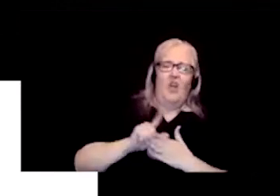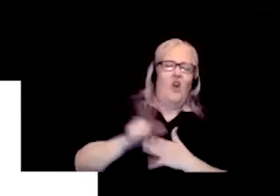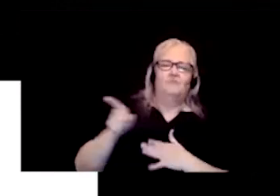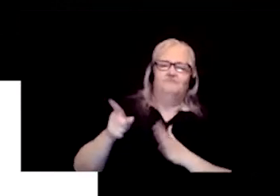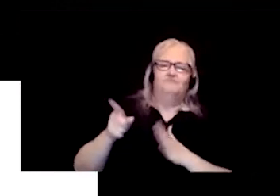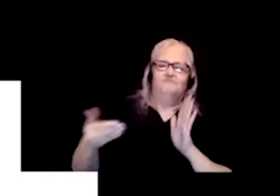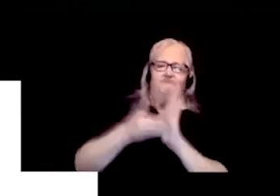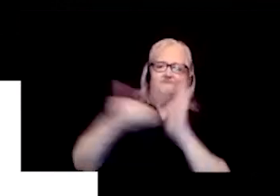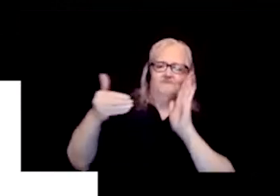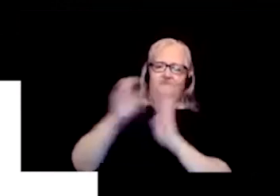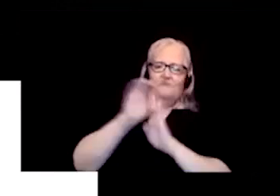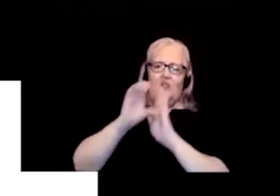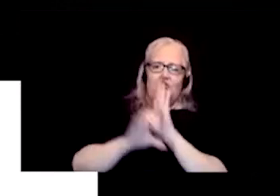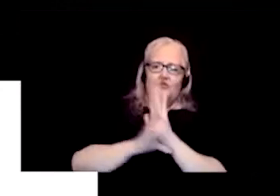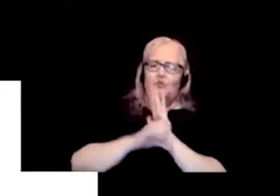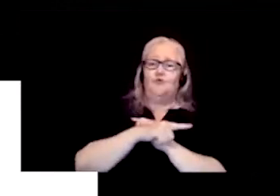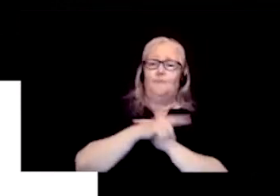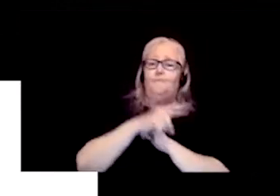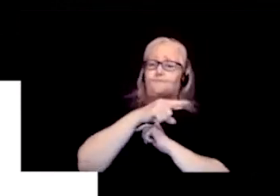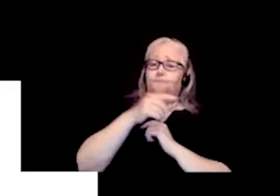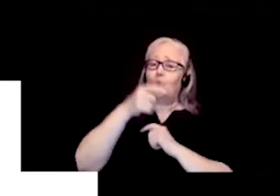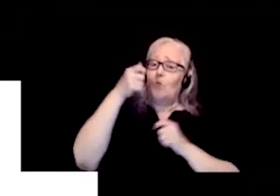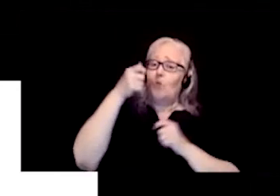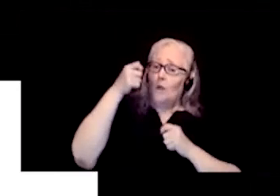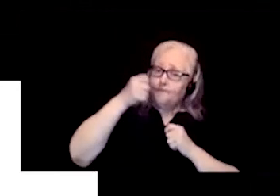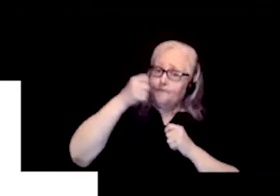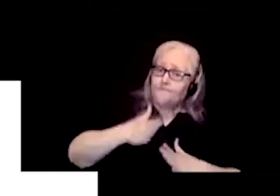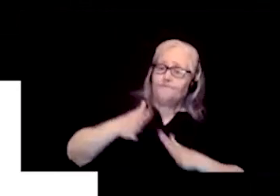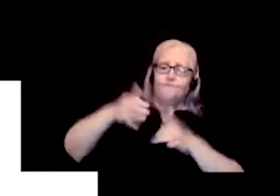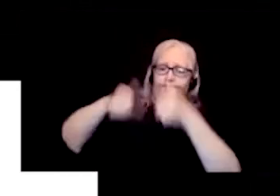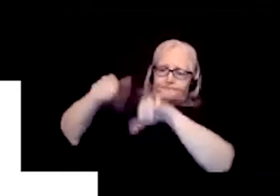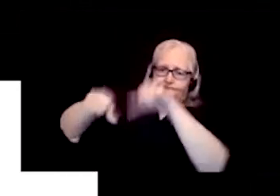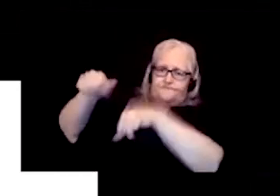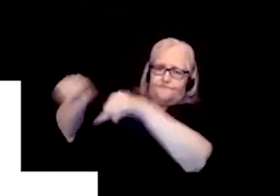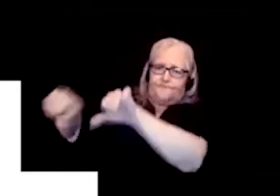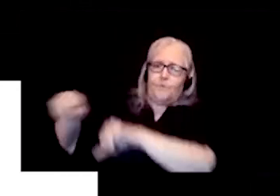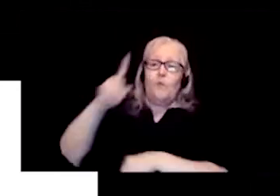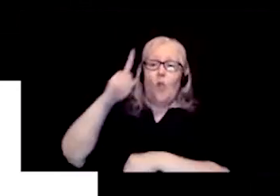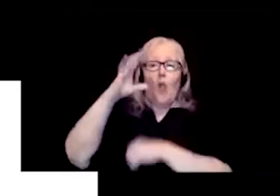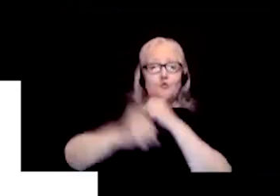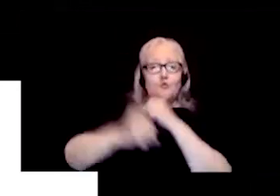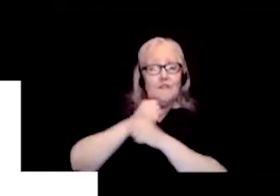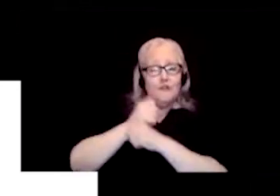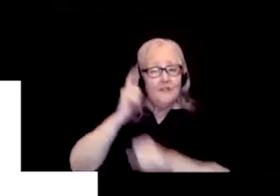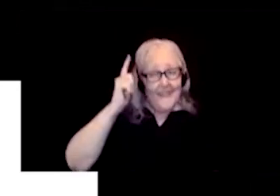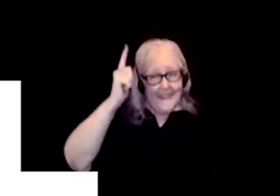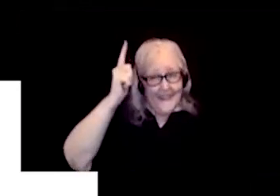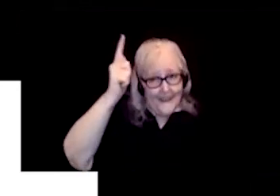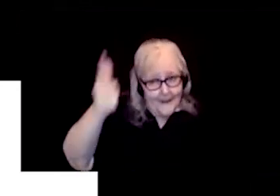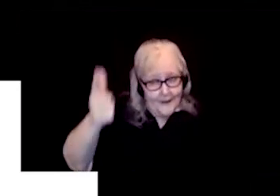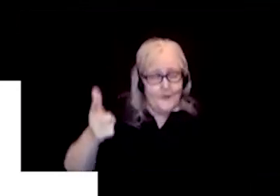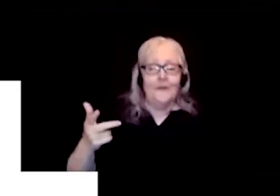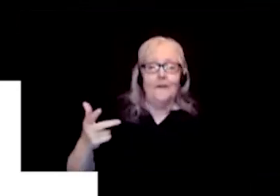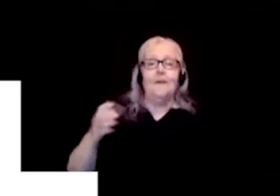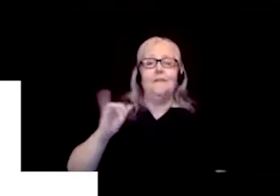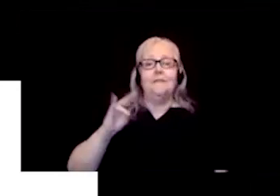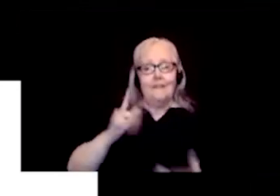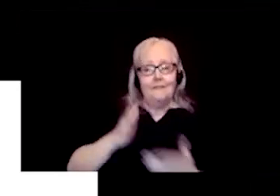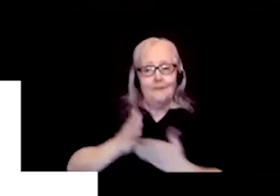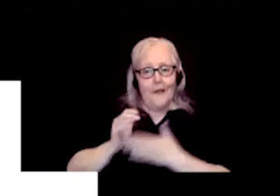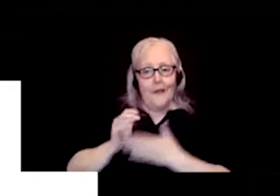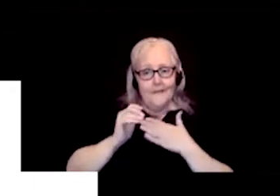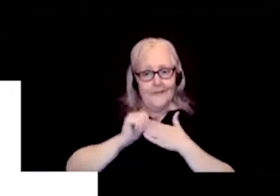basically overturned them, and 100 years later, leaders, health equity leaders again, civil rights leaders, would try